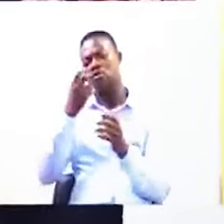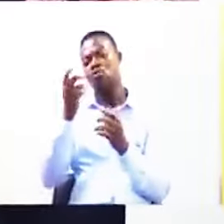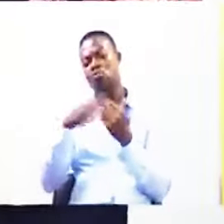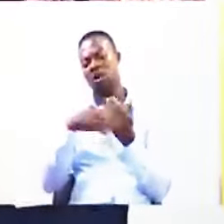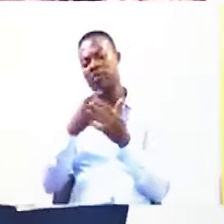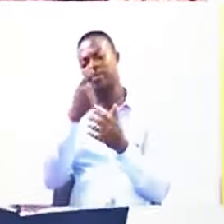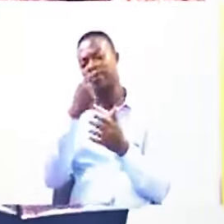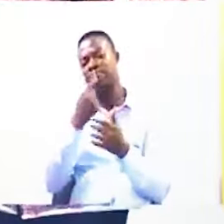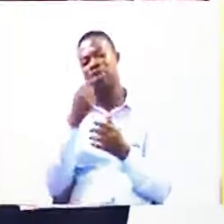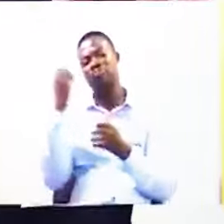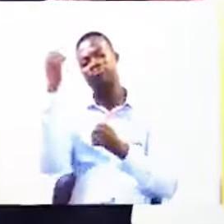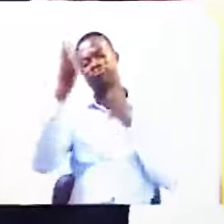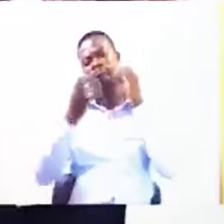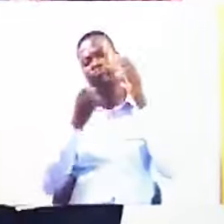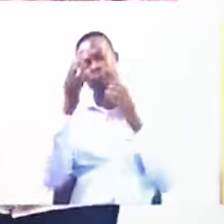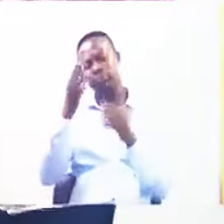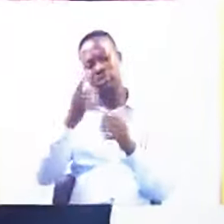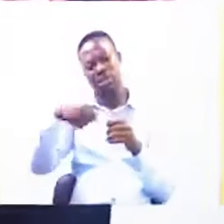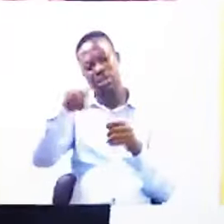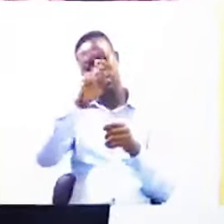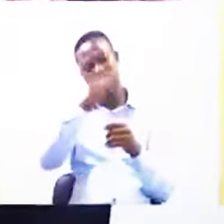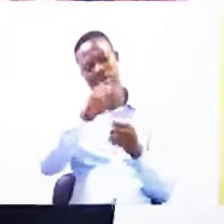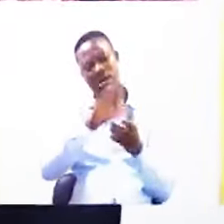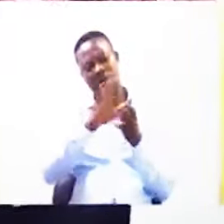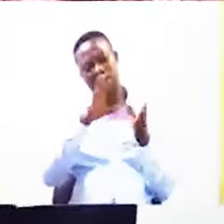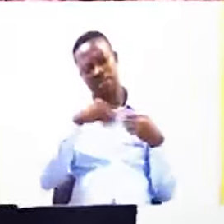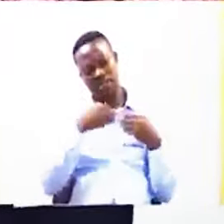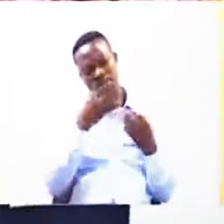so enti asempa no na wonyini.